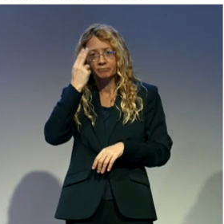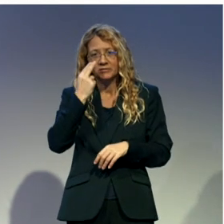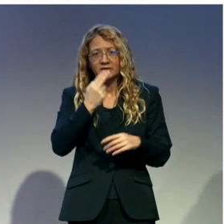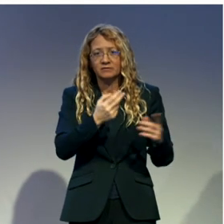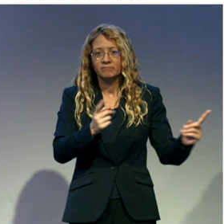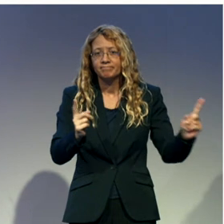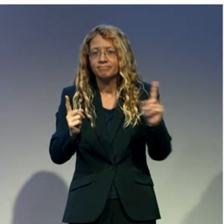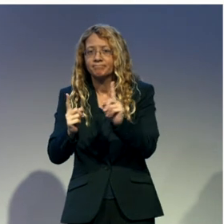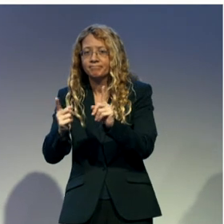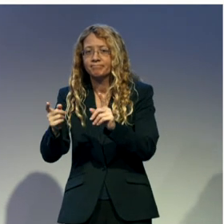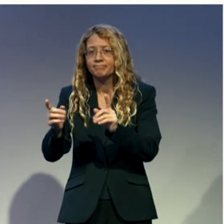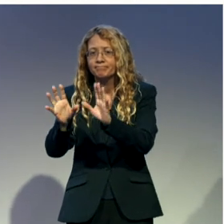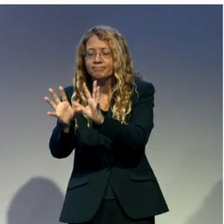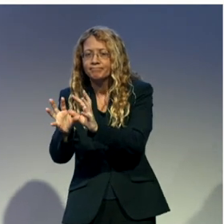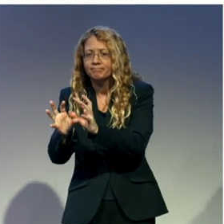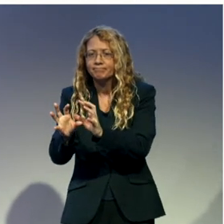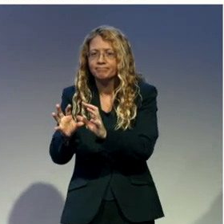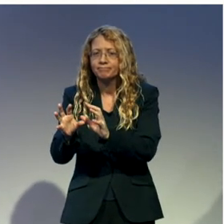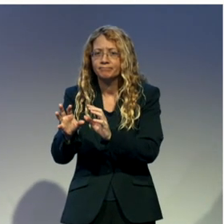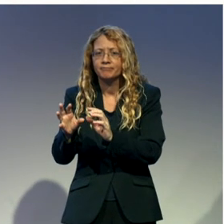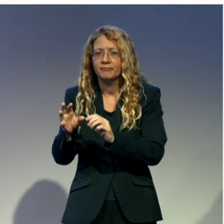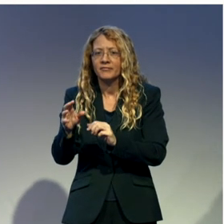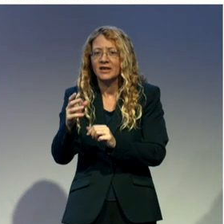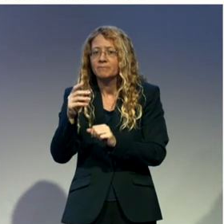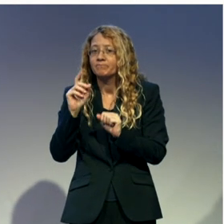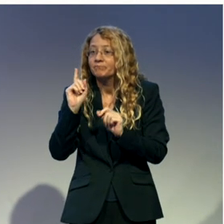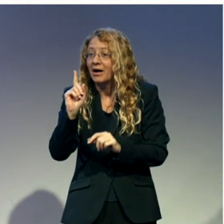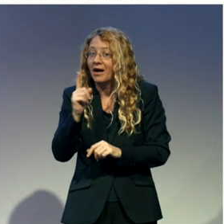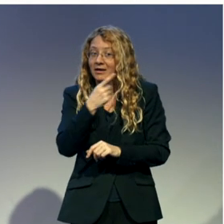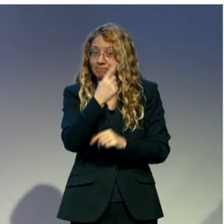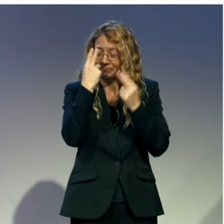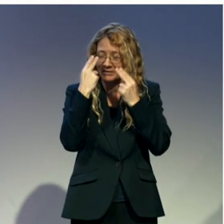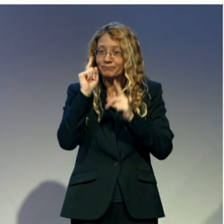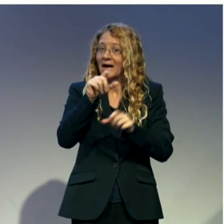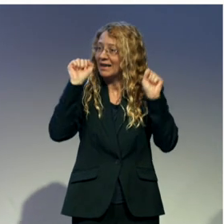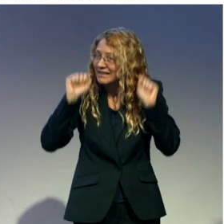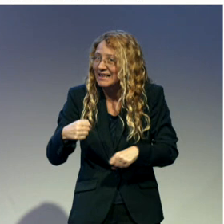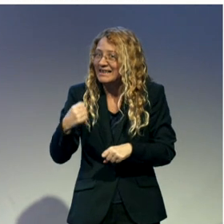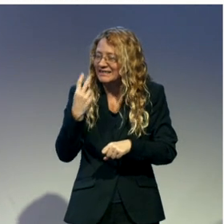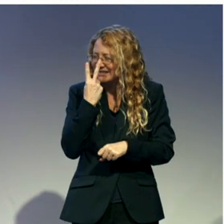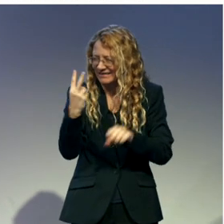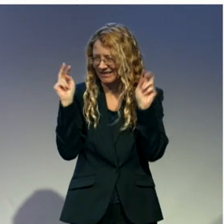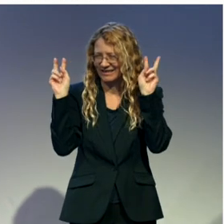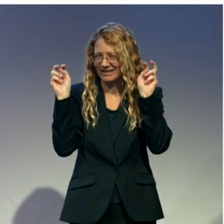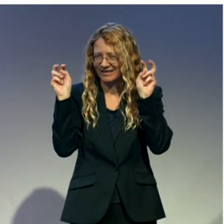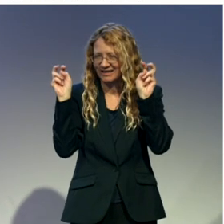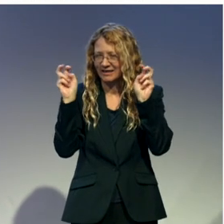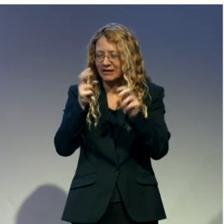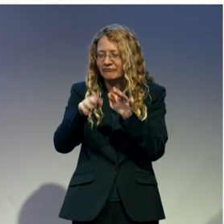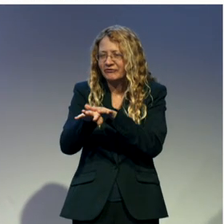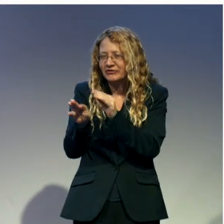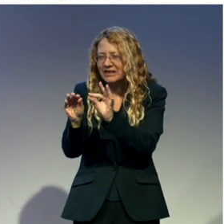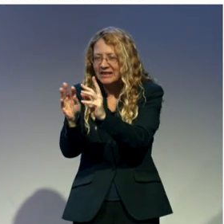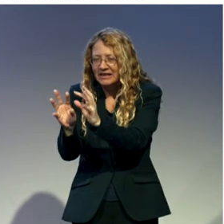visually enabled. Because of their visual impairity, they don't have visual, but they have